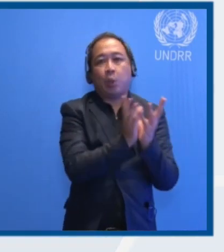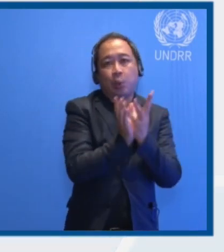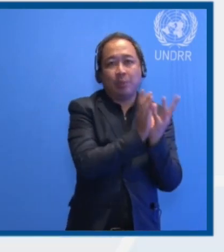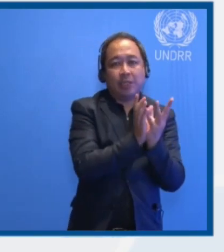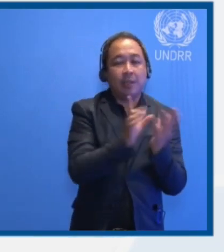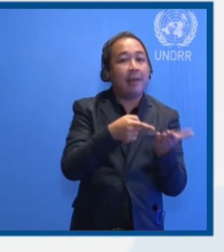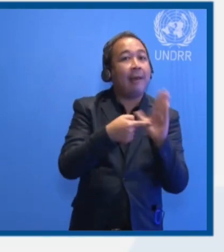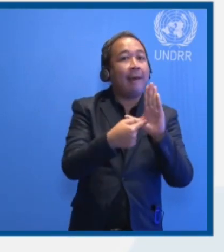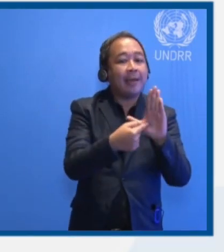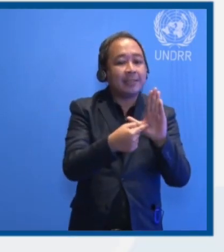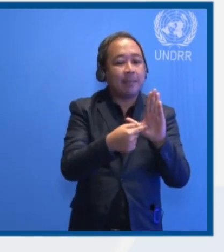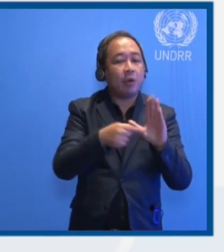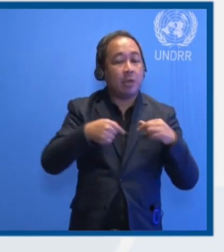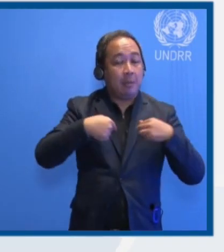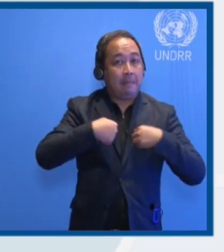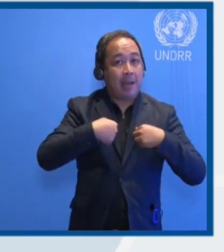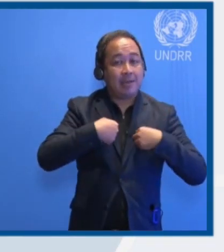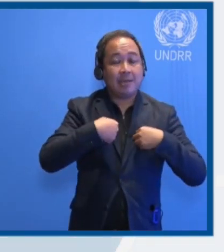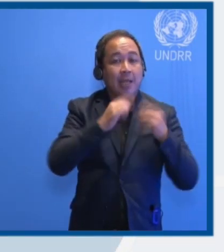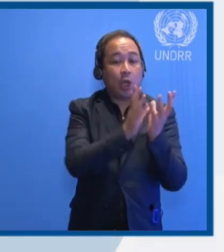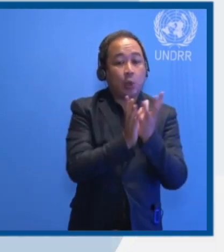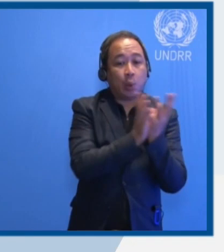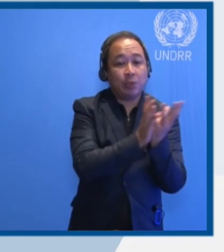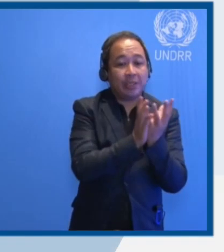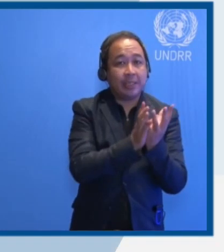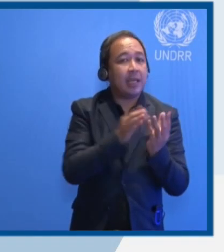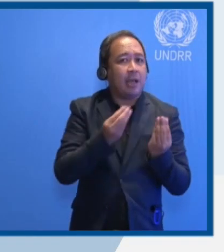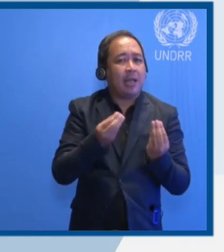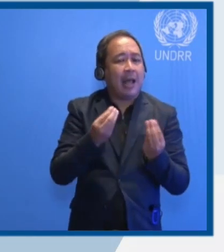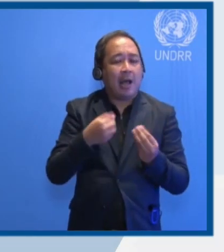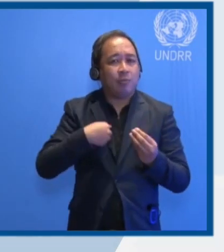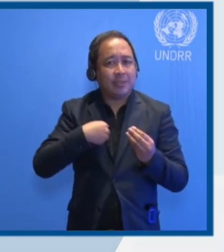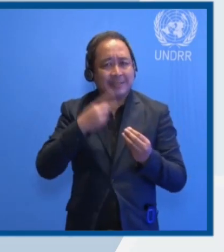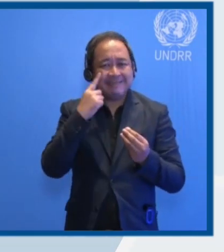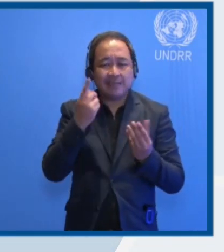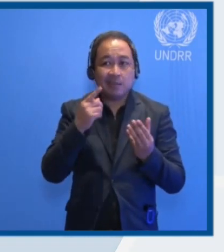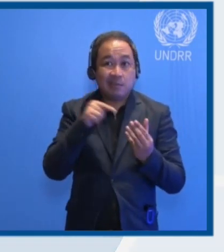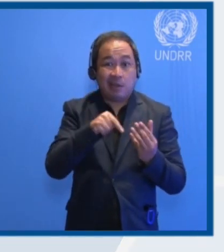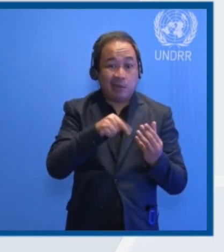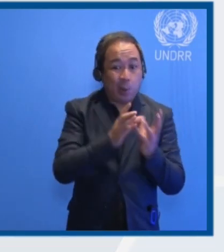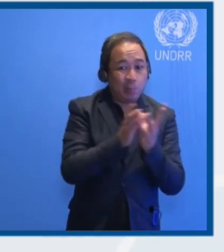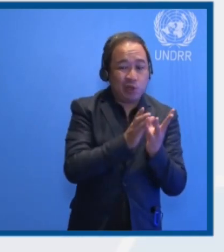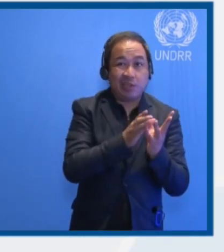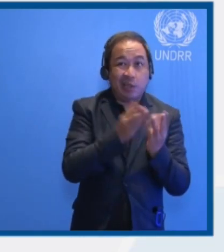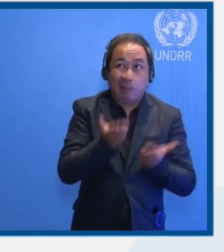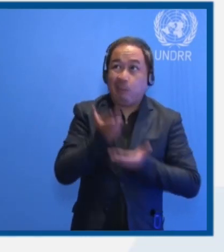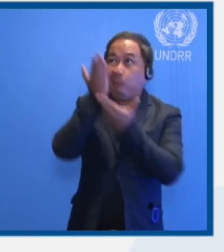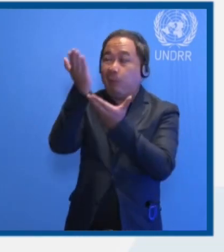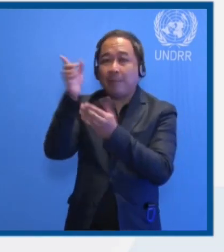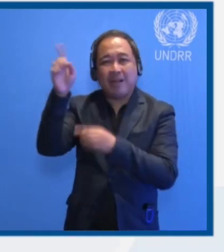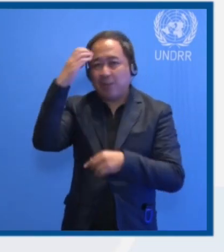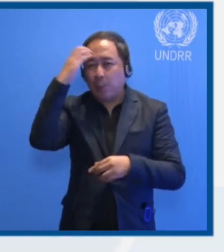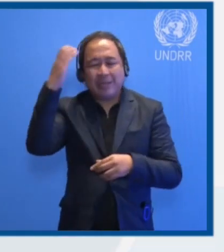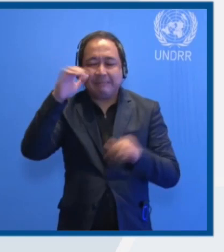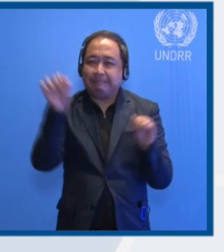a solution from New York or from Cambridge to actually implant it in my community because it will not work. Rather, you need to understand